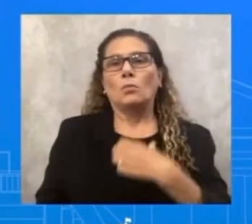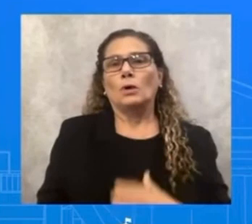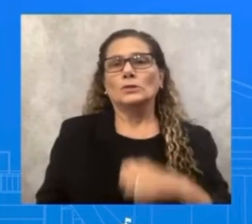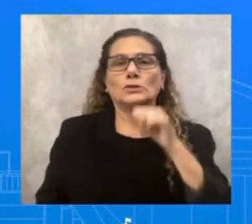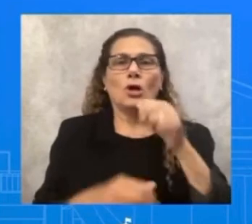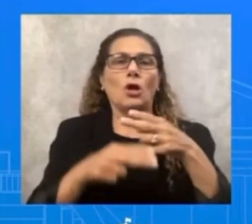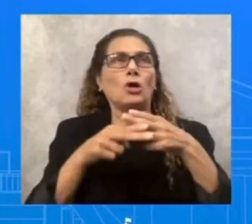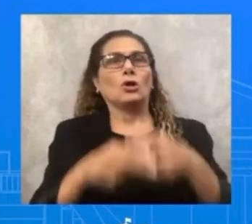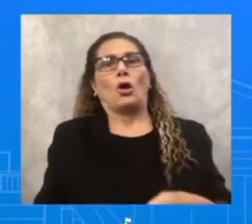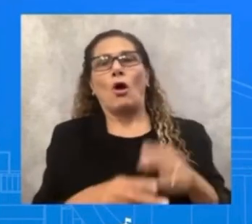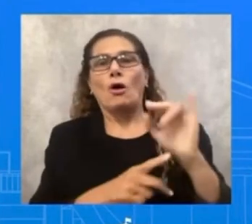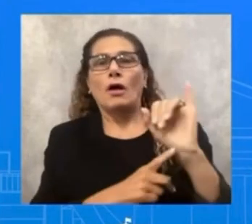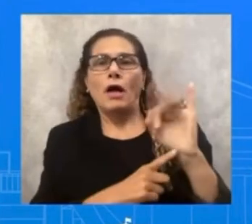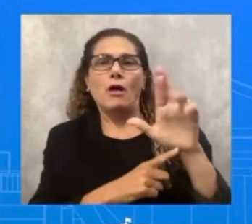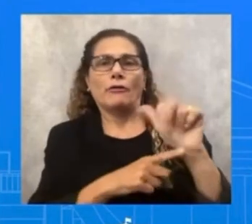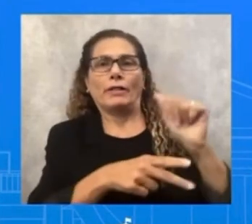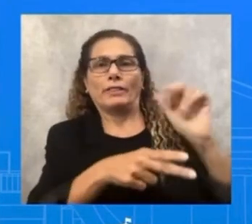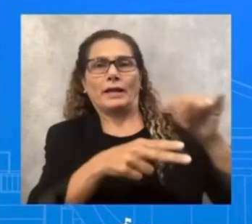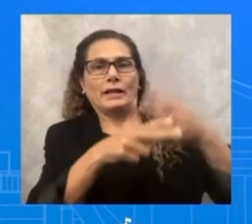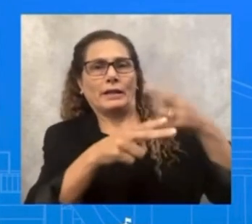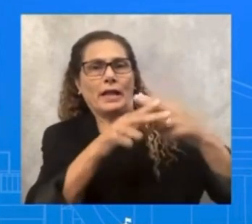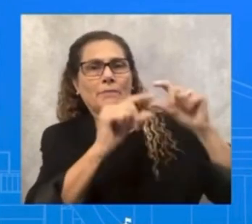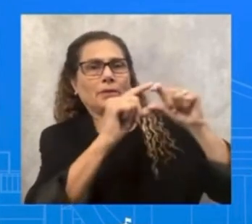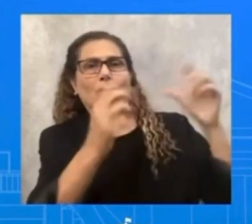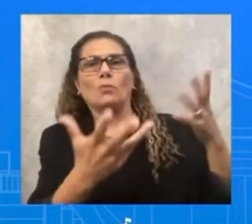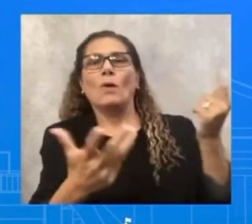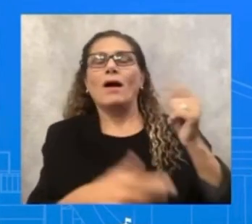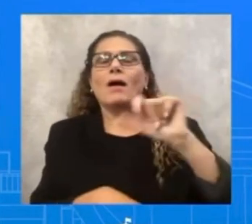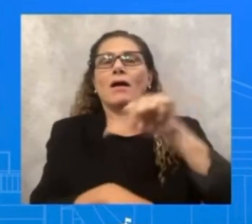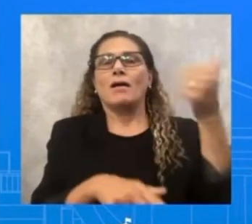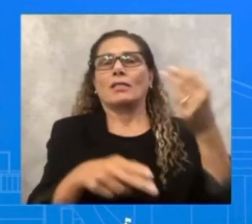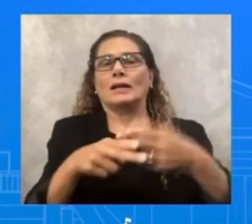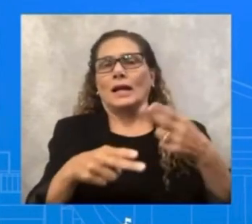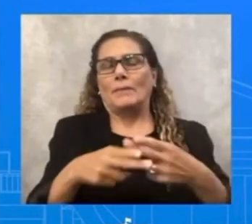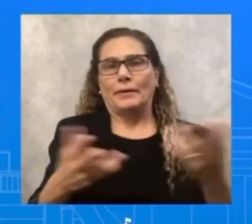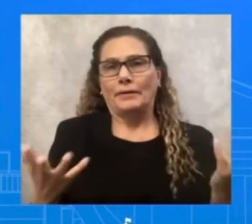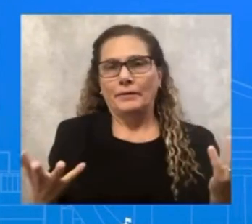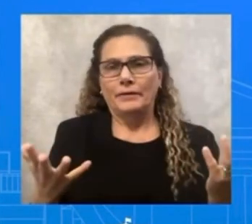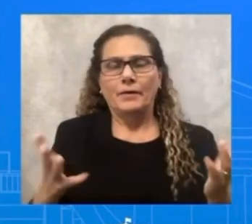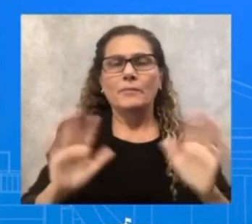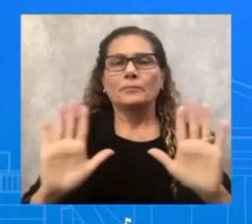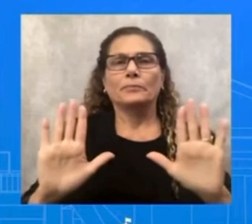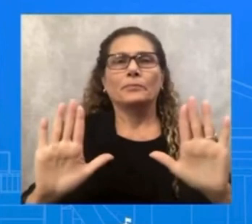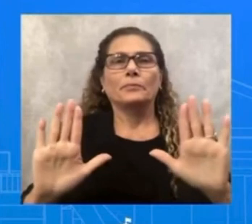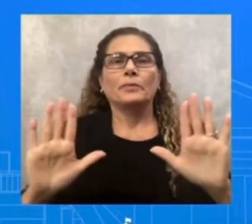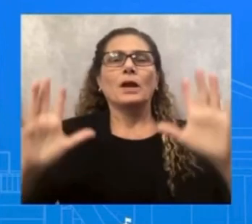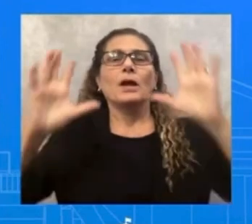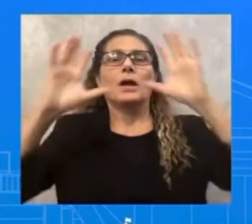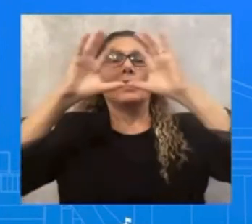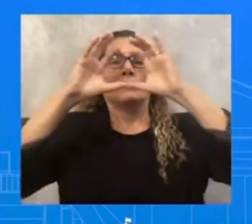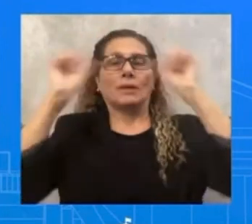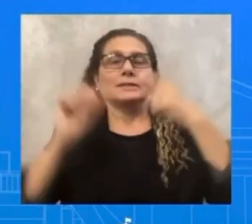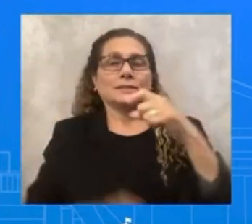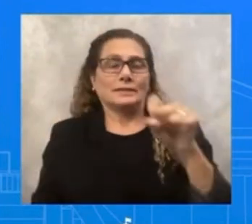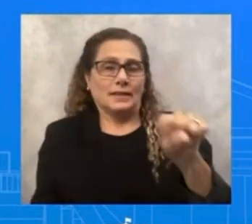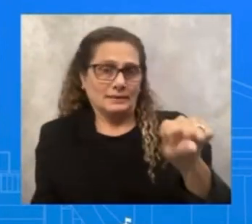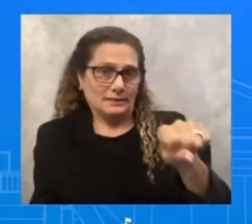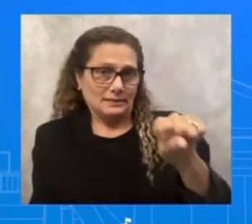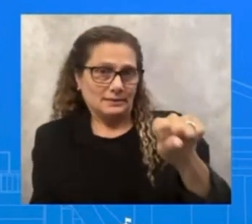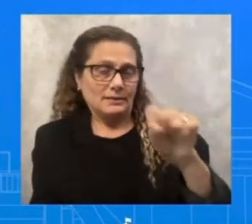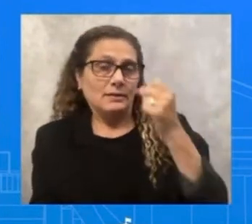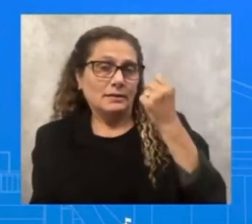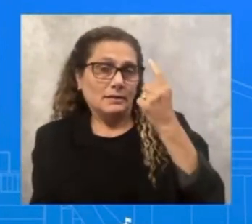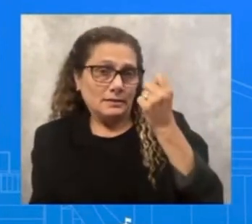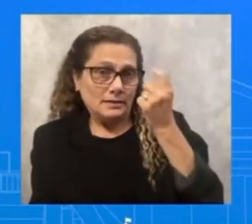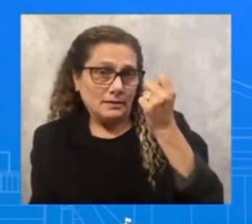you call it? Well, he said following that sentiment, because I think it's a complicated bill,